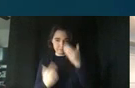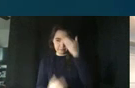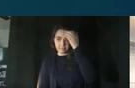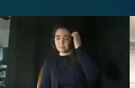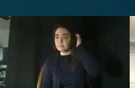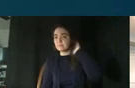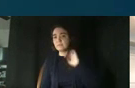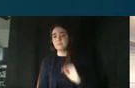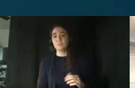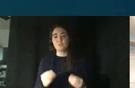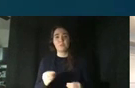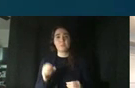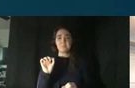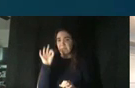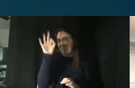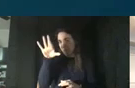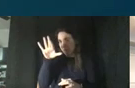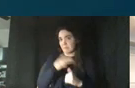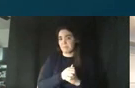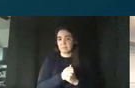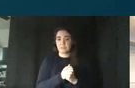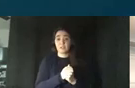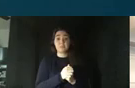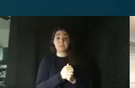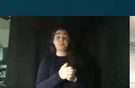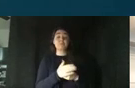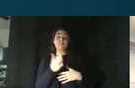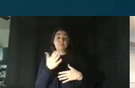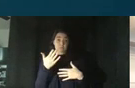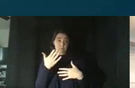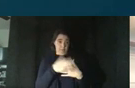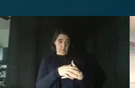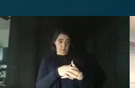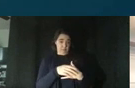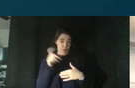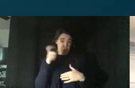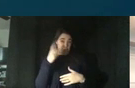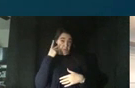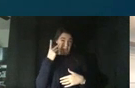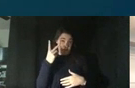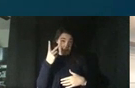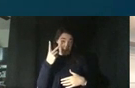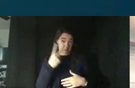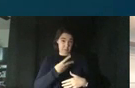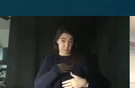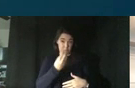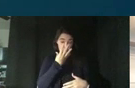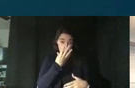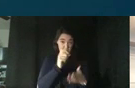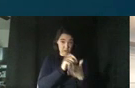see more white authors start writing about